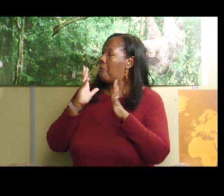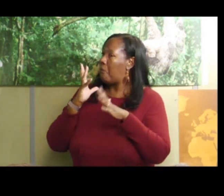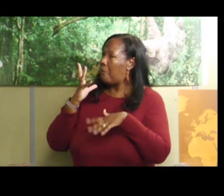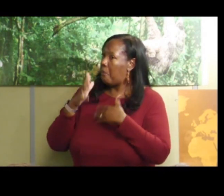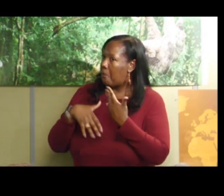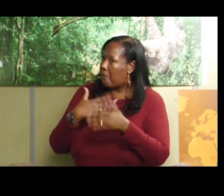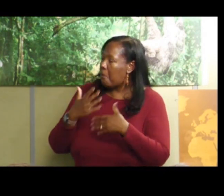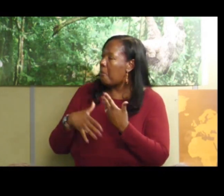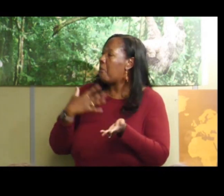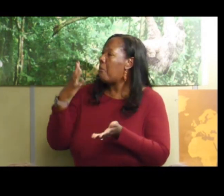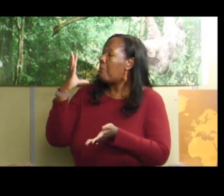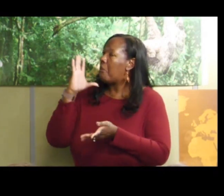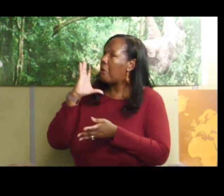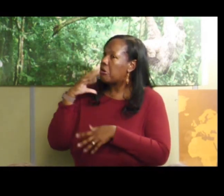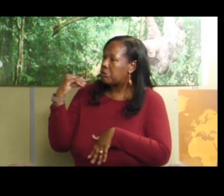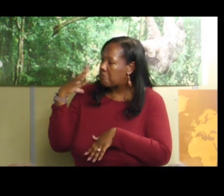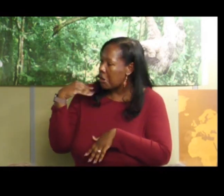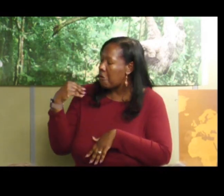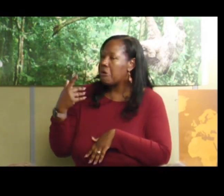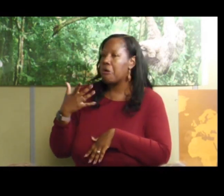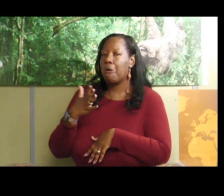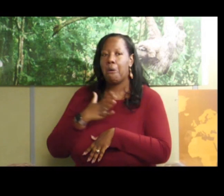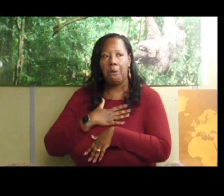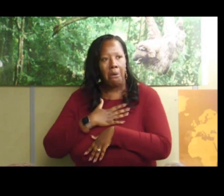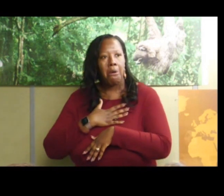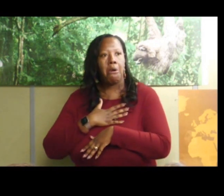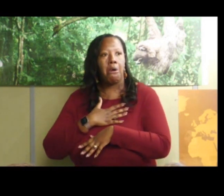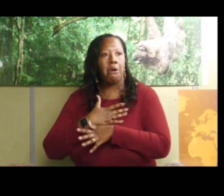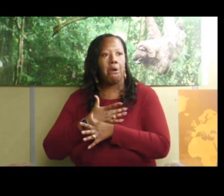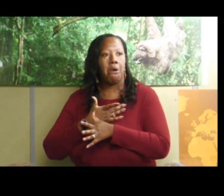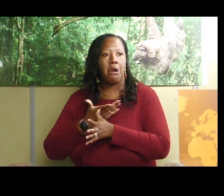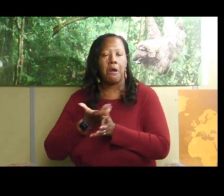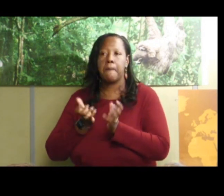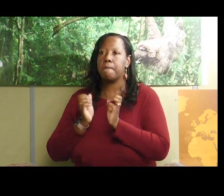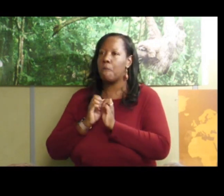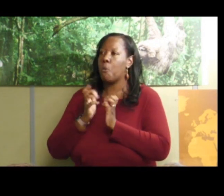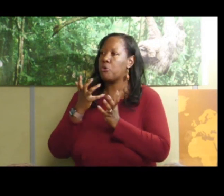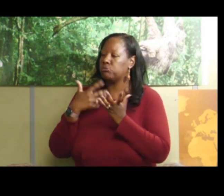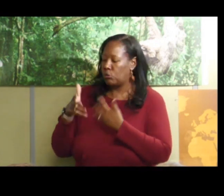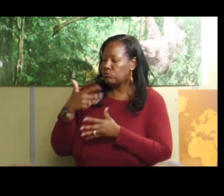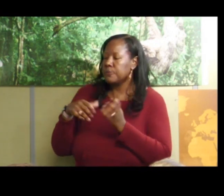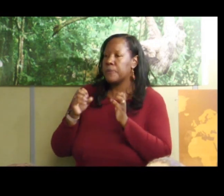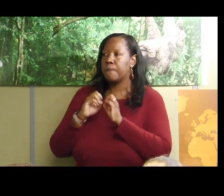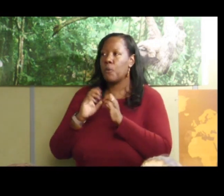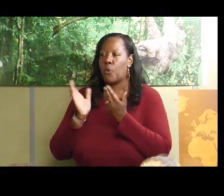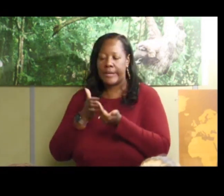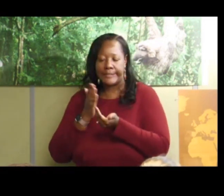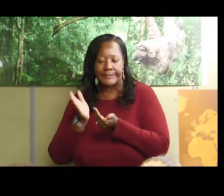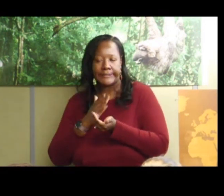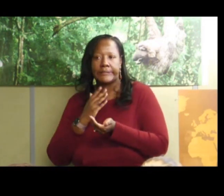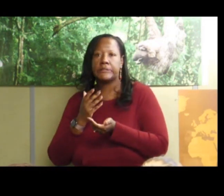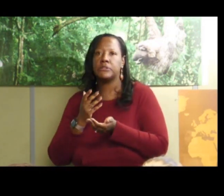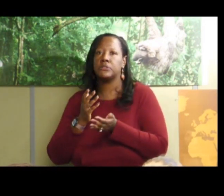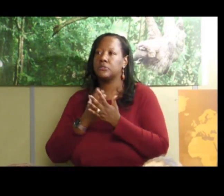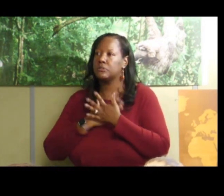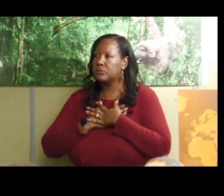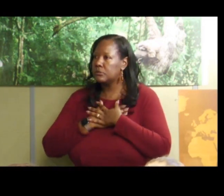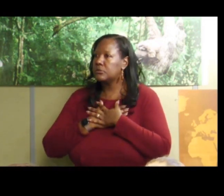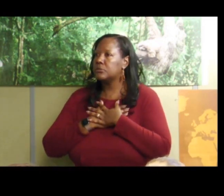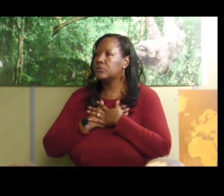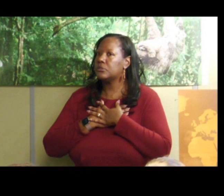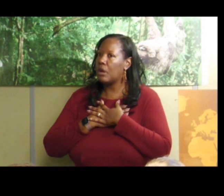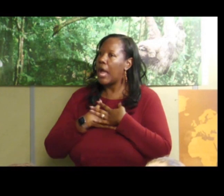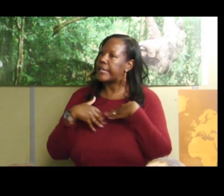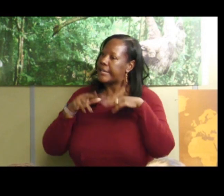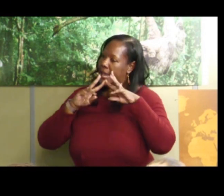walk-through sort of experience that makes it a little more sociable, a little more easy. You can take the time to analyze